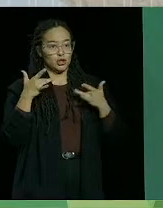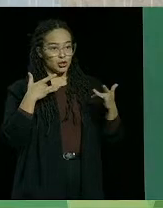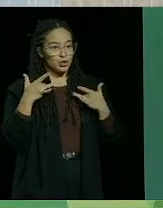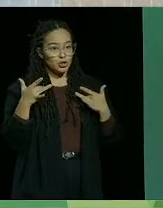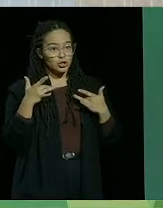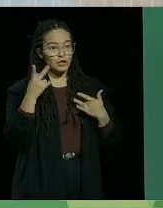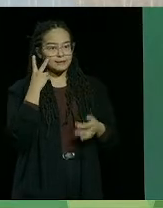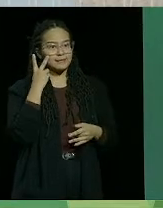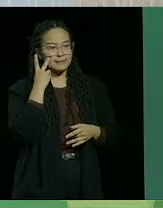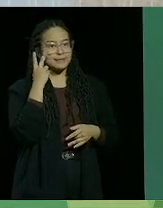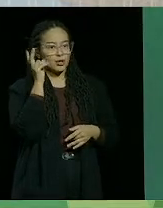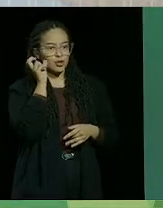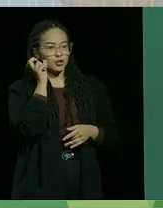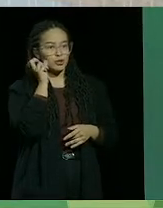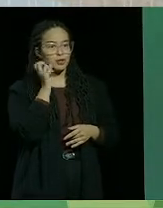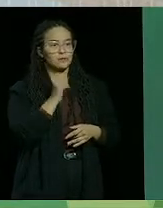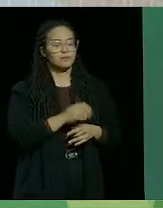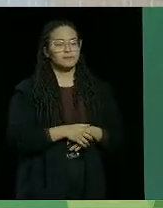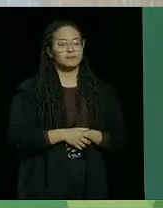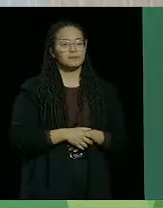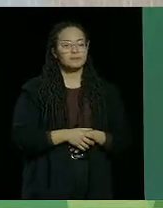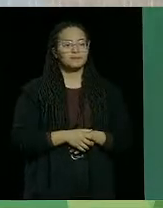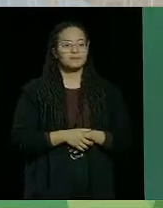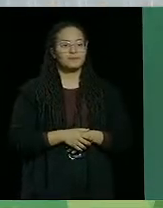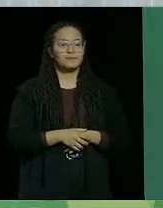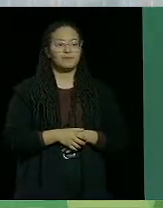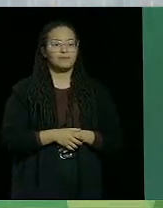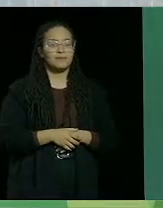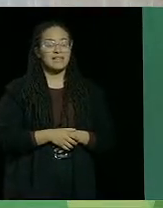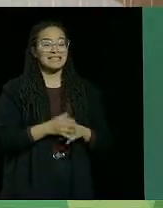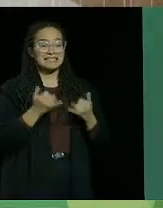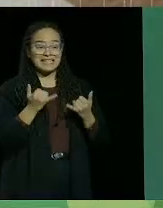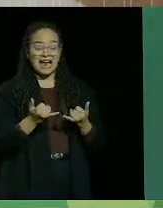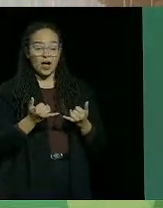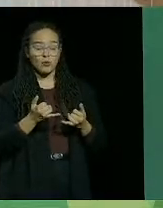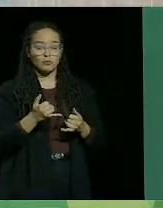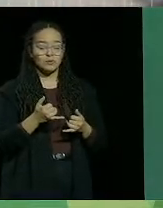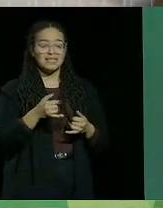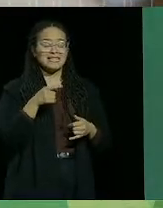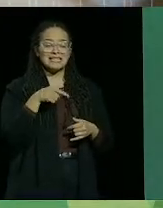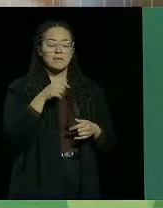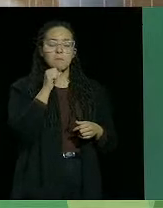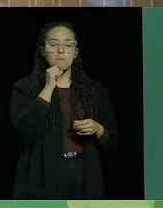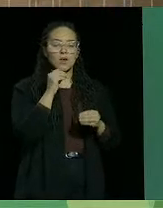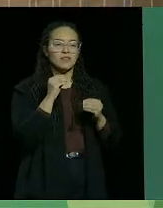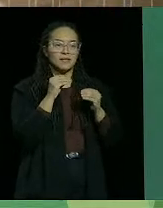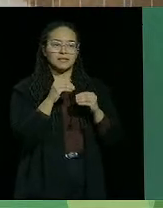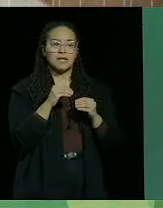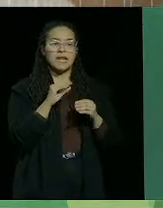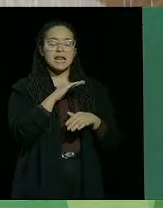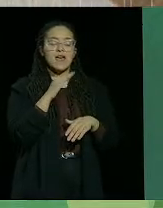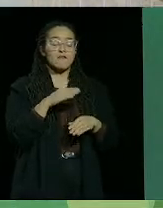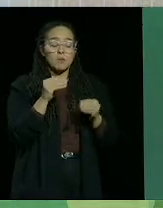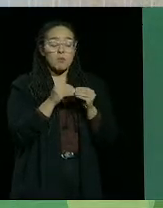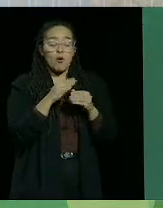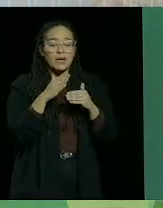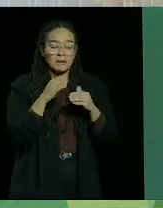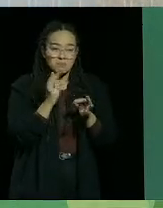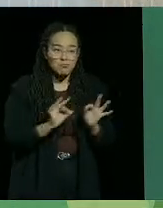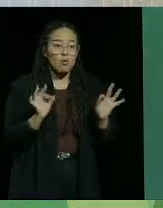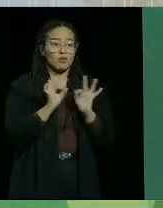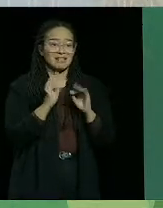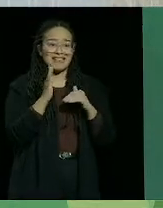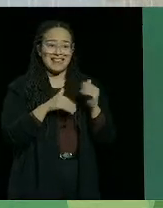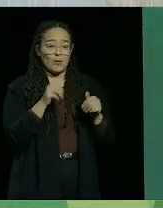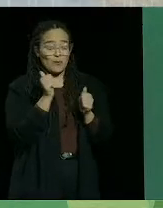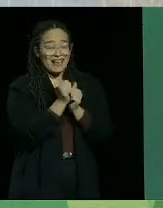concerns are addressed above all. Now is this more important? It was never more